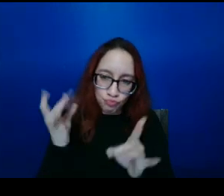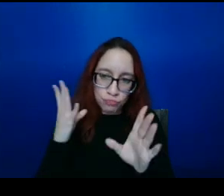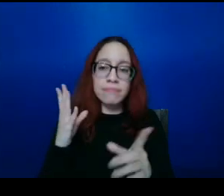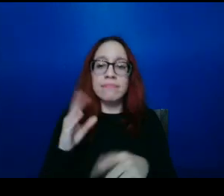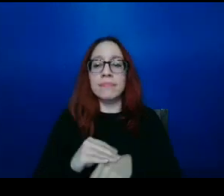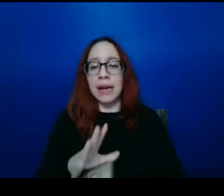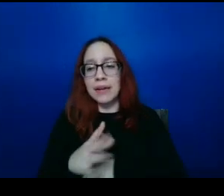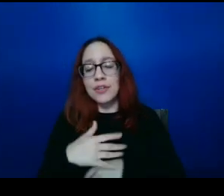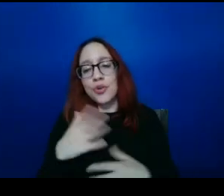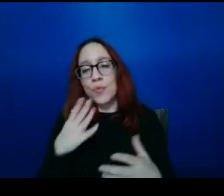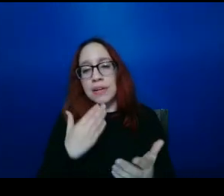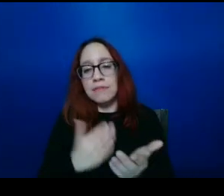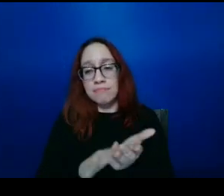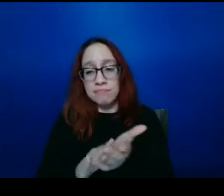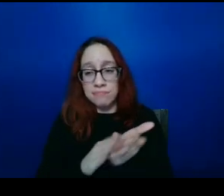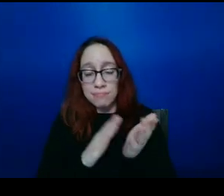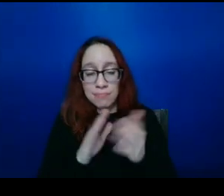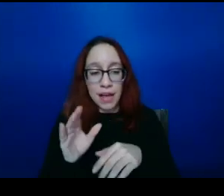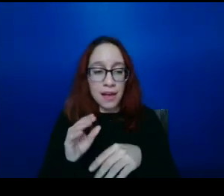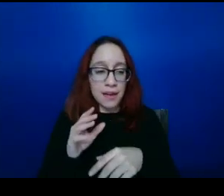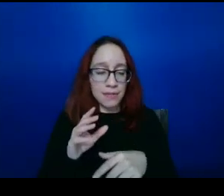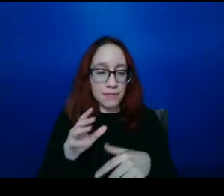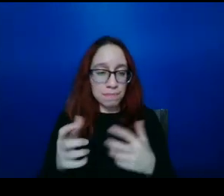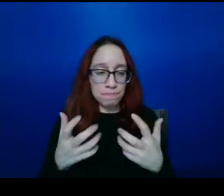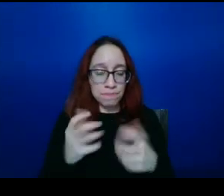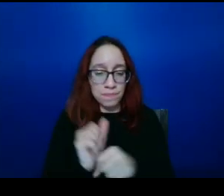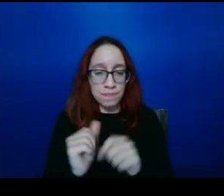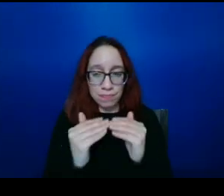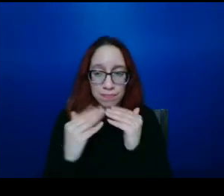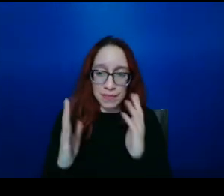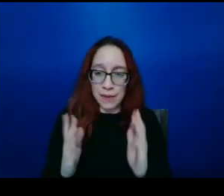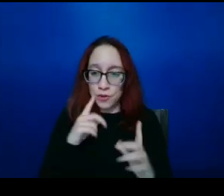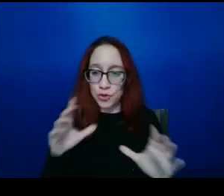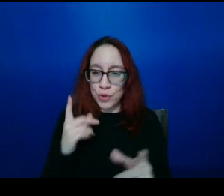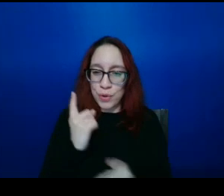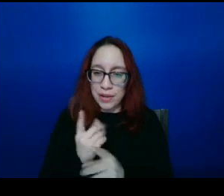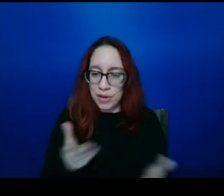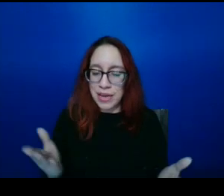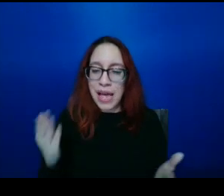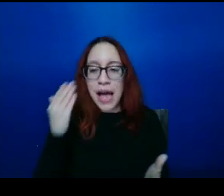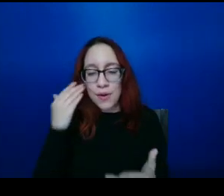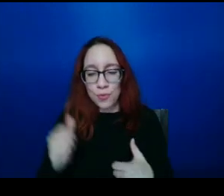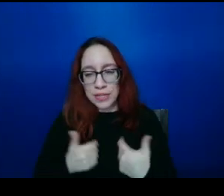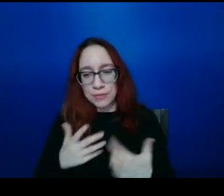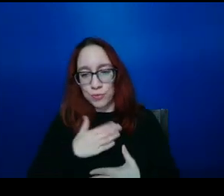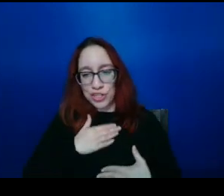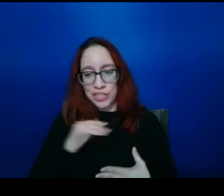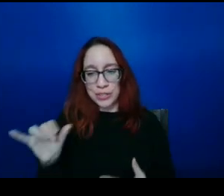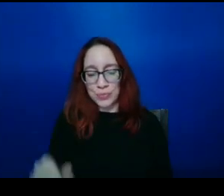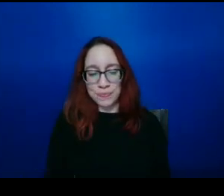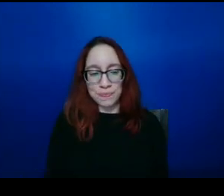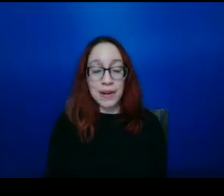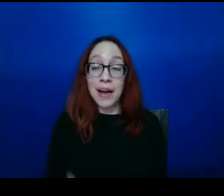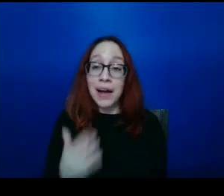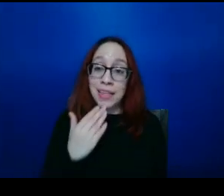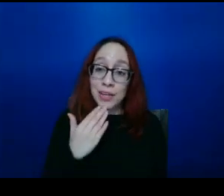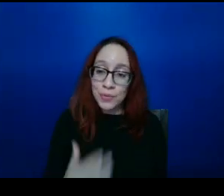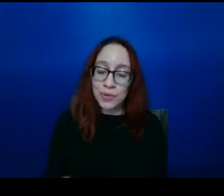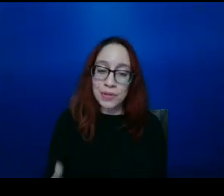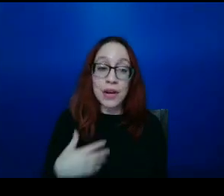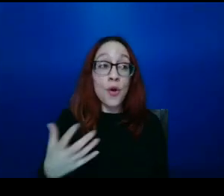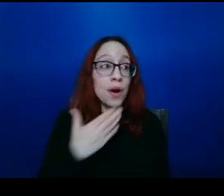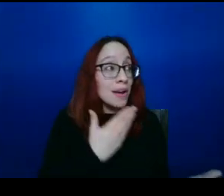want to commend my colleagues for doing the right thing. I appreciate it, and I know the residents do as well. Thank you. And I also